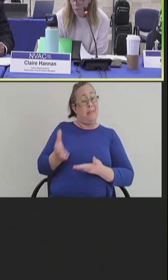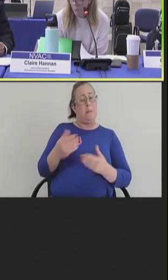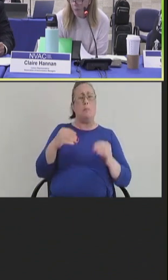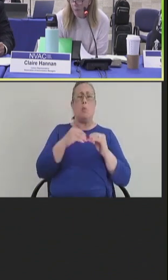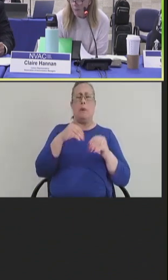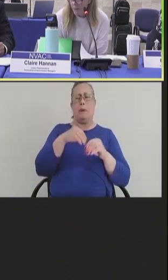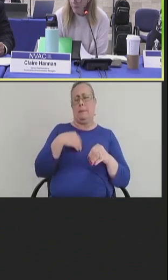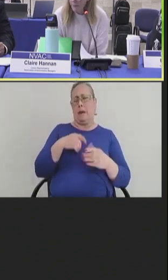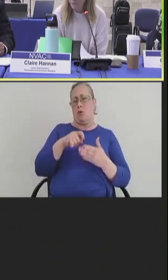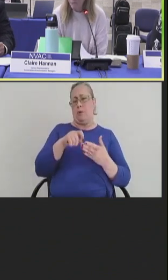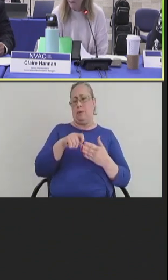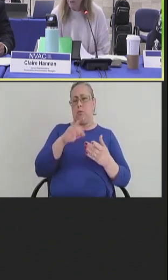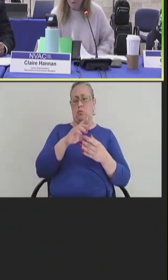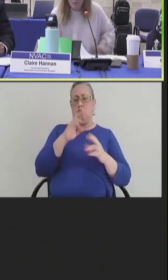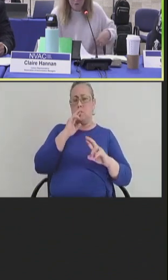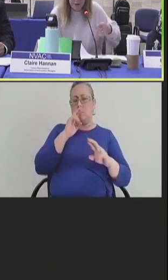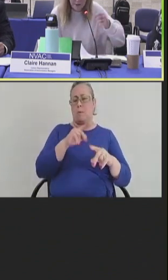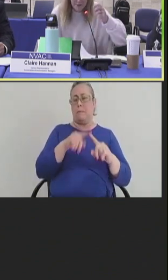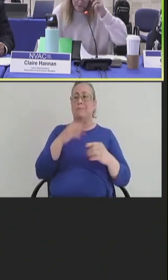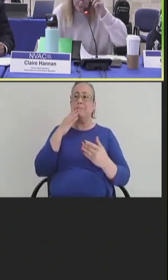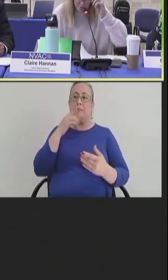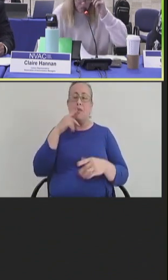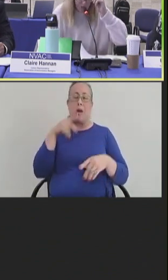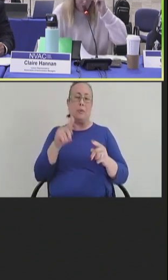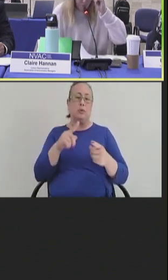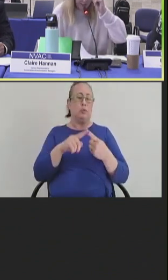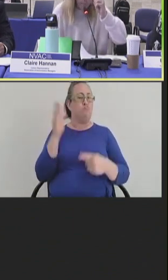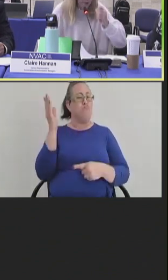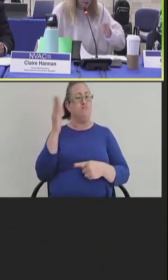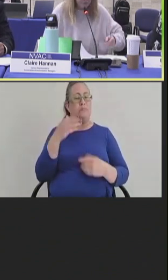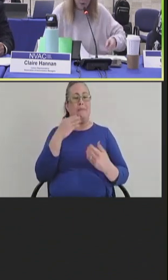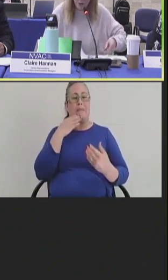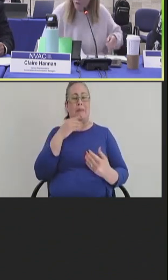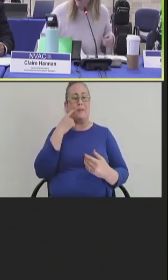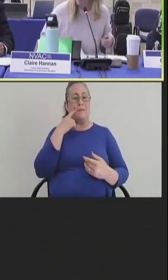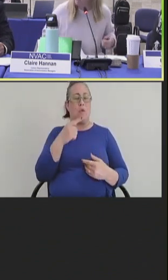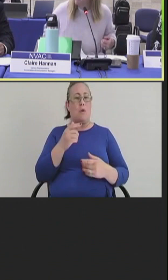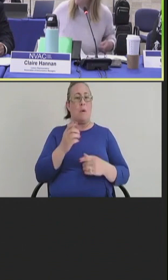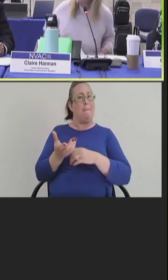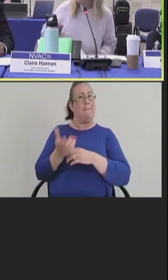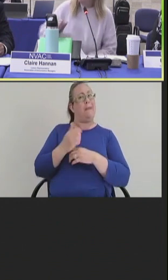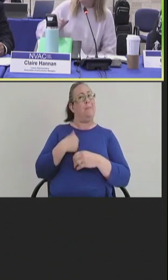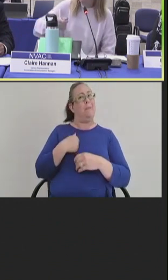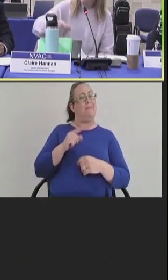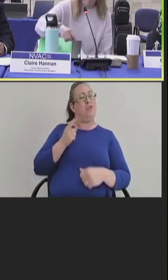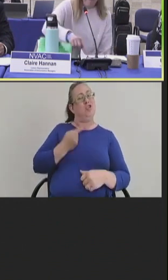report, but thanks for the opportunity and thanks so much for making me go first.